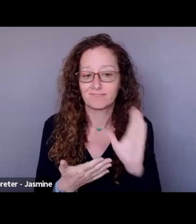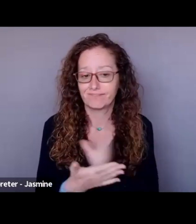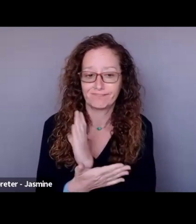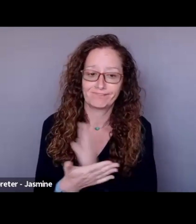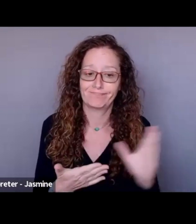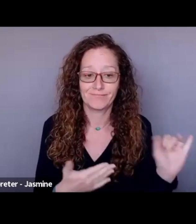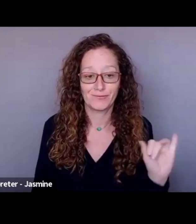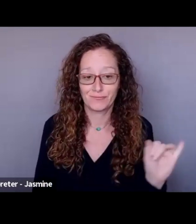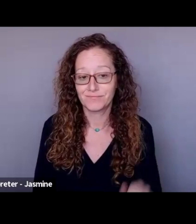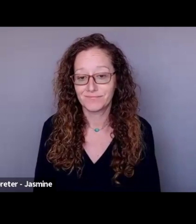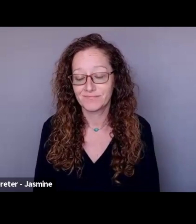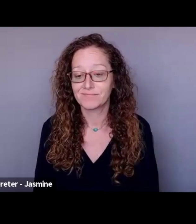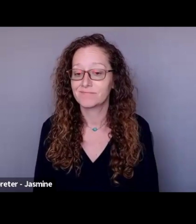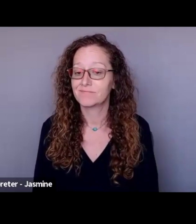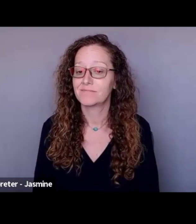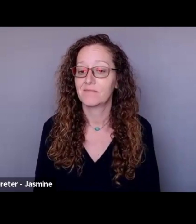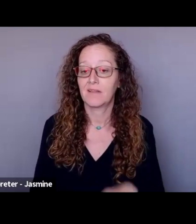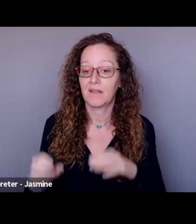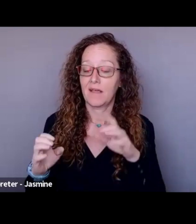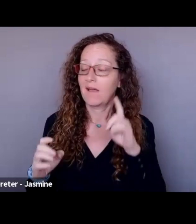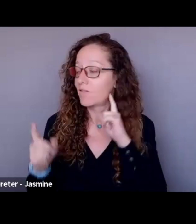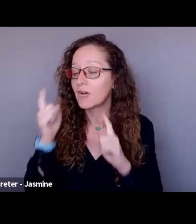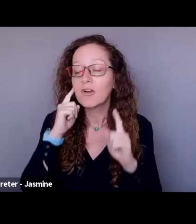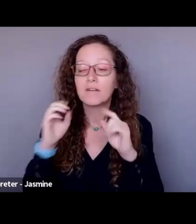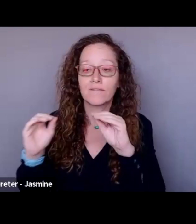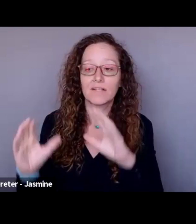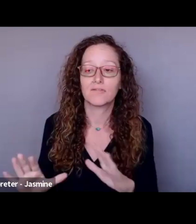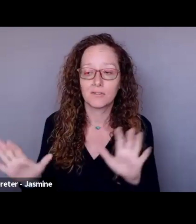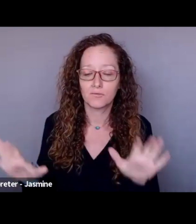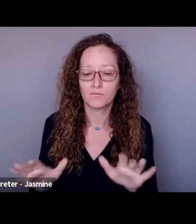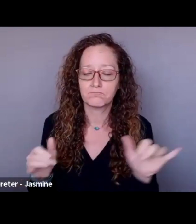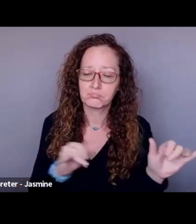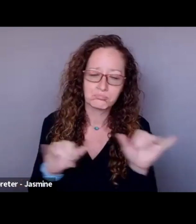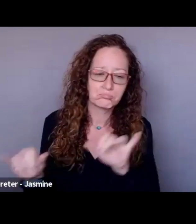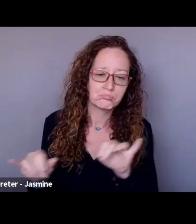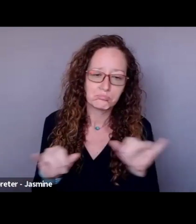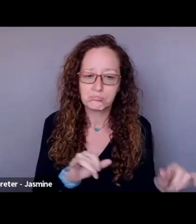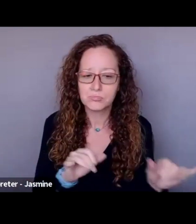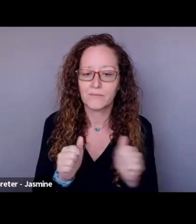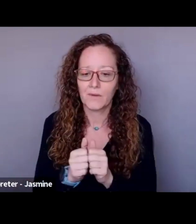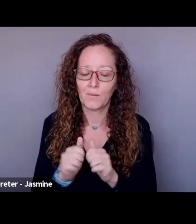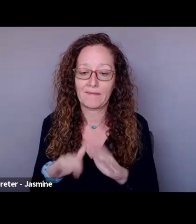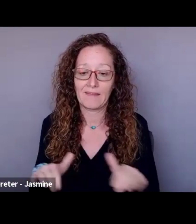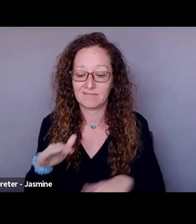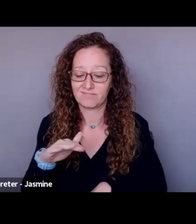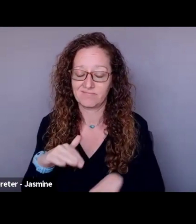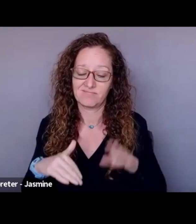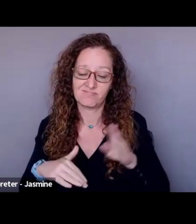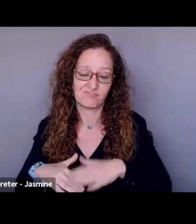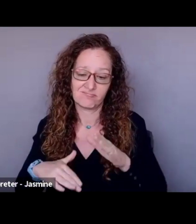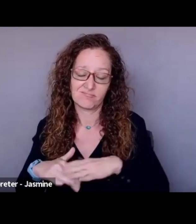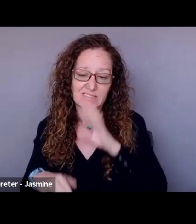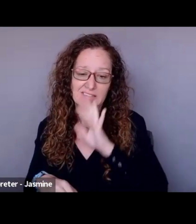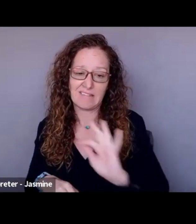I have heard educators doing similar things as with kids as young as 9 and 10.